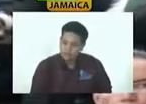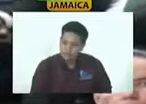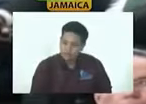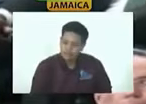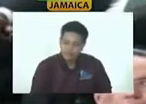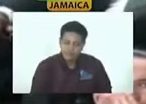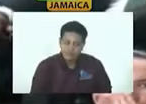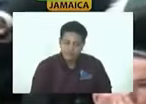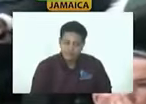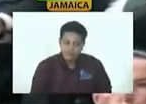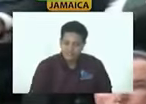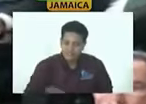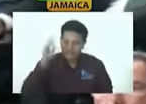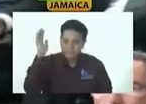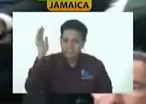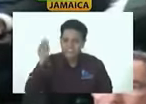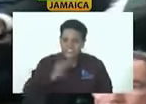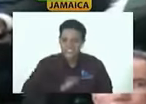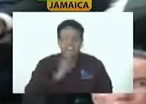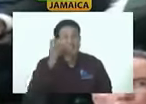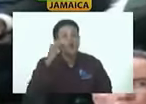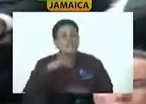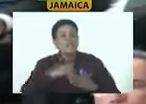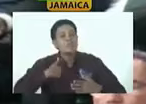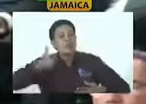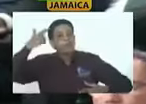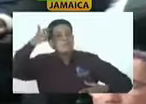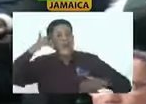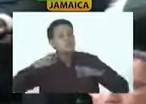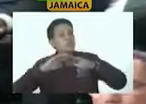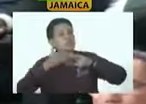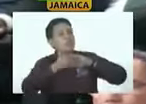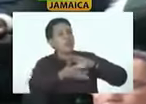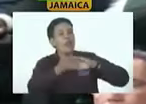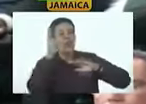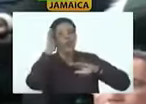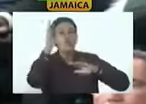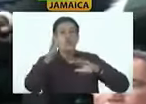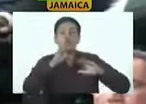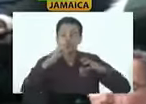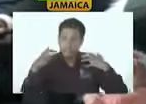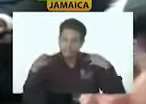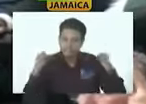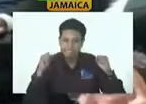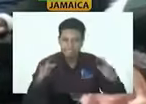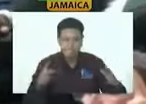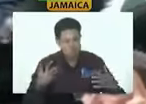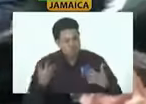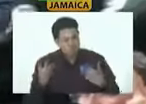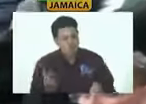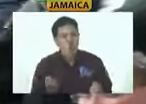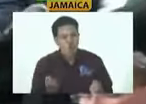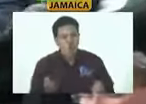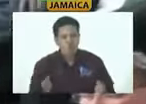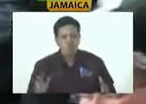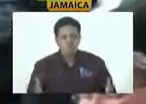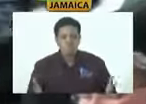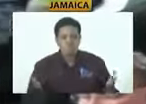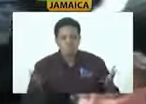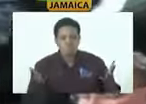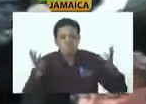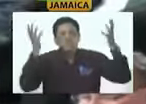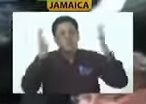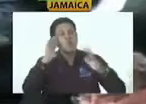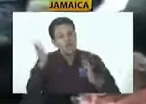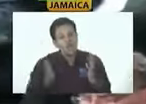I have no doubt in my mind that Jamaica will recover stronger.